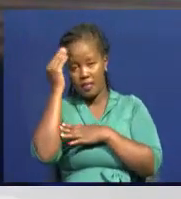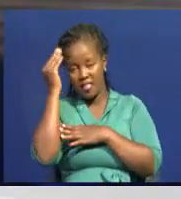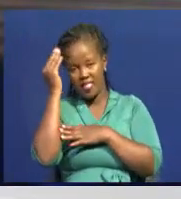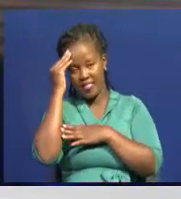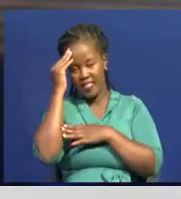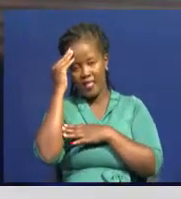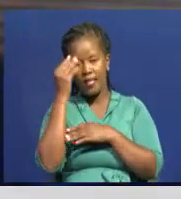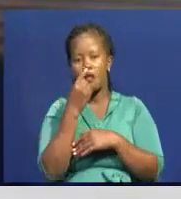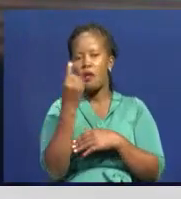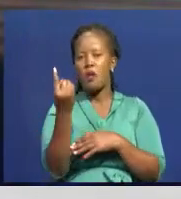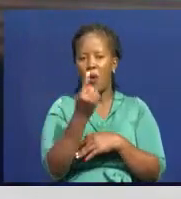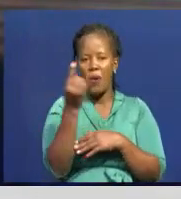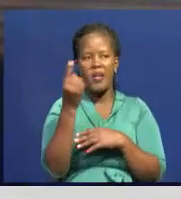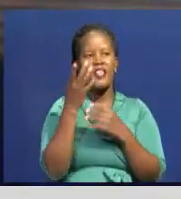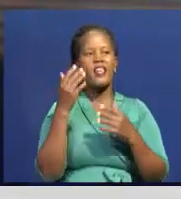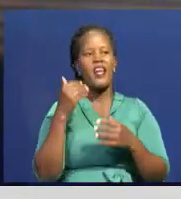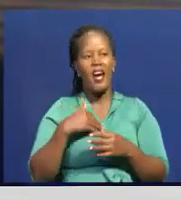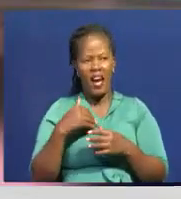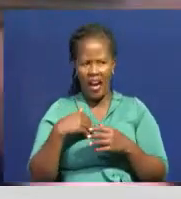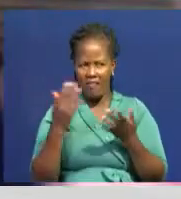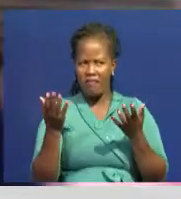will not only generate,